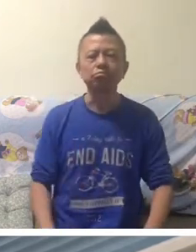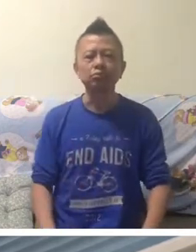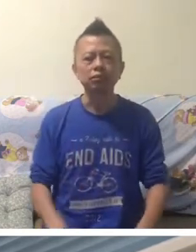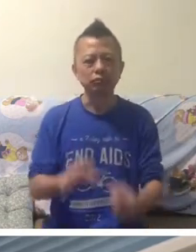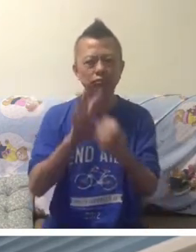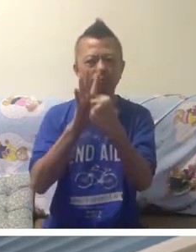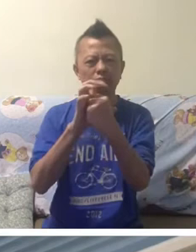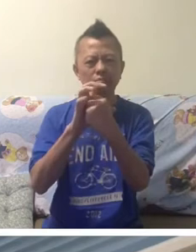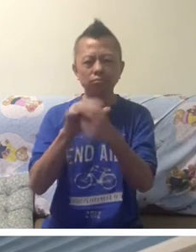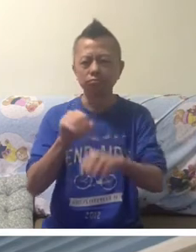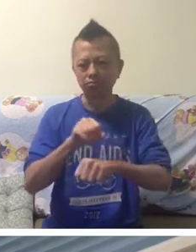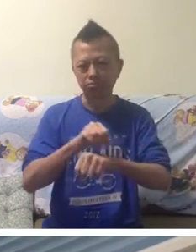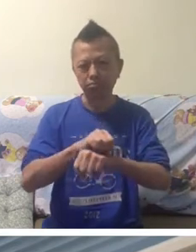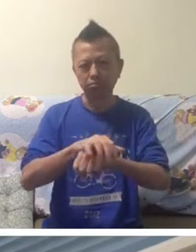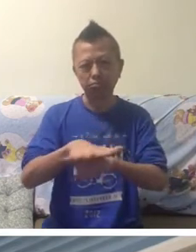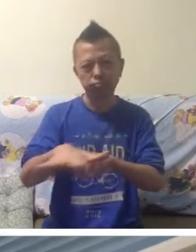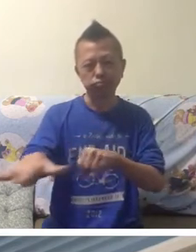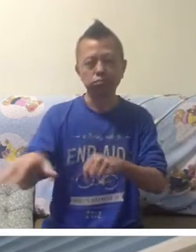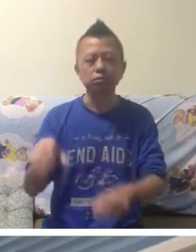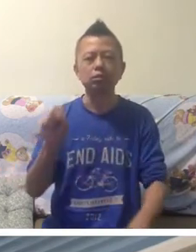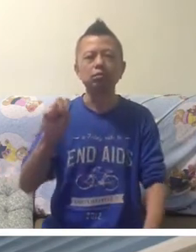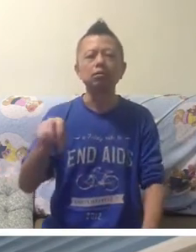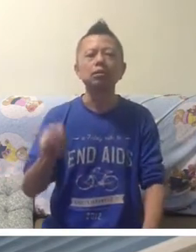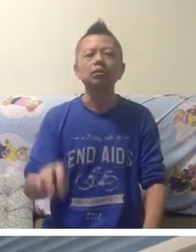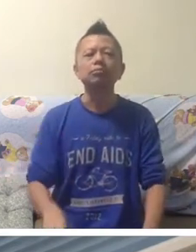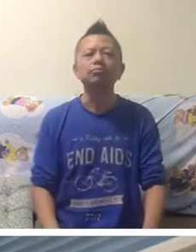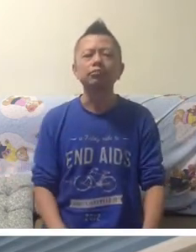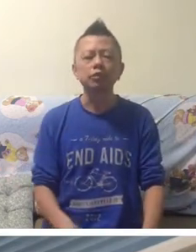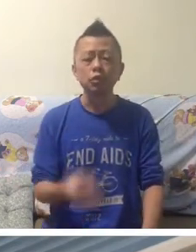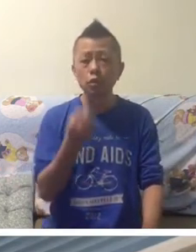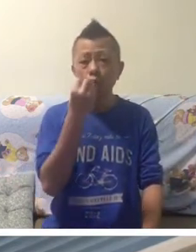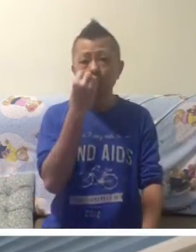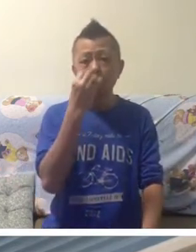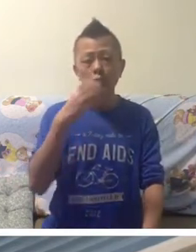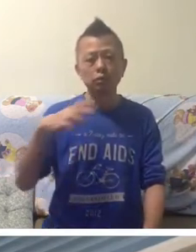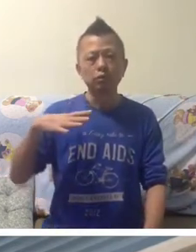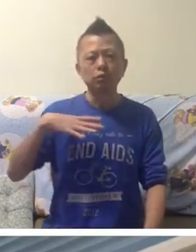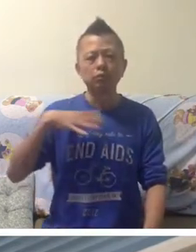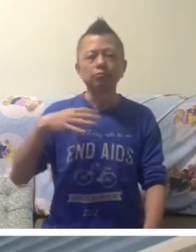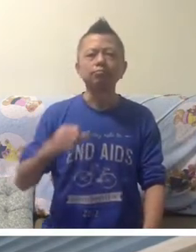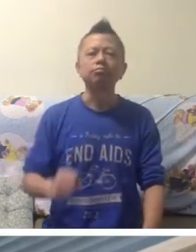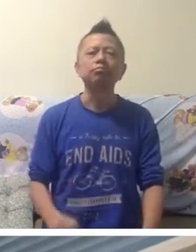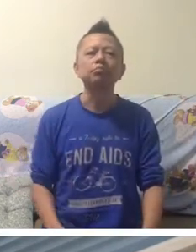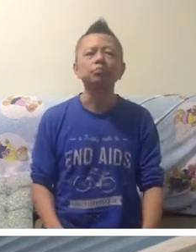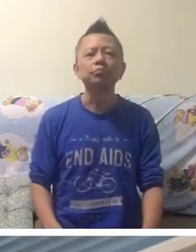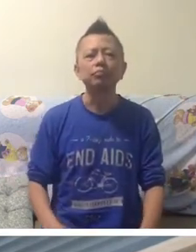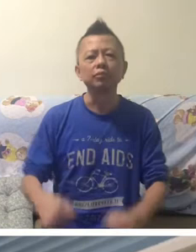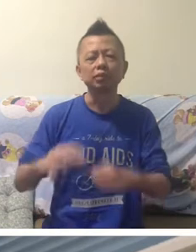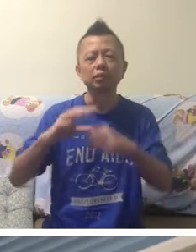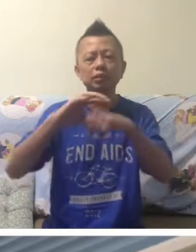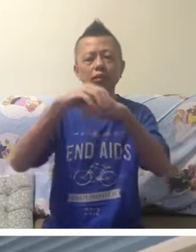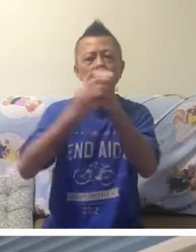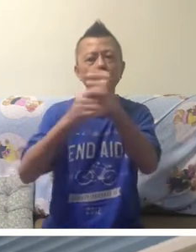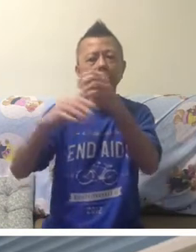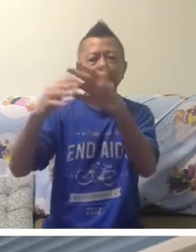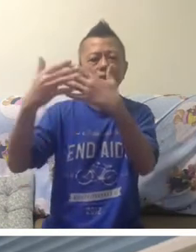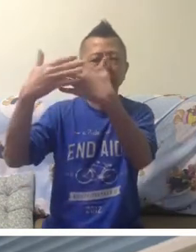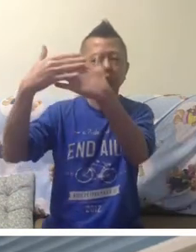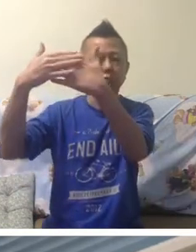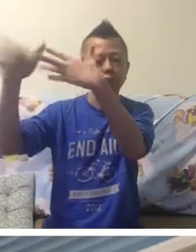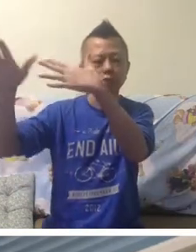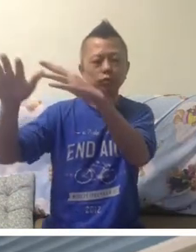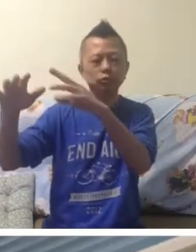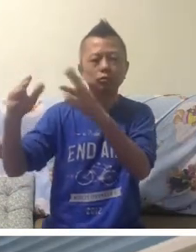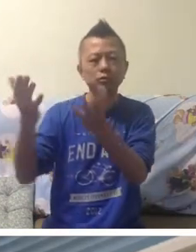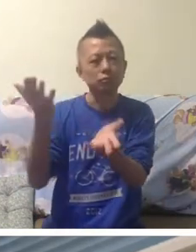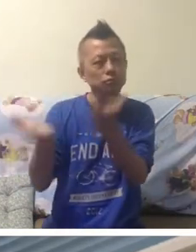Kong situation is, you know, comparatively better than many other parts of the world, but my mother